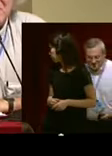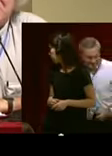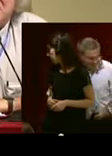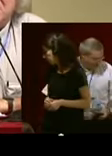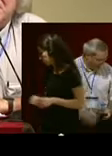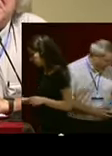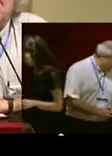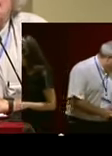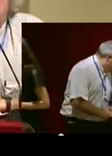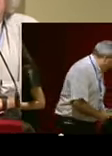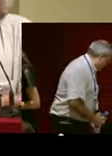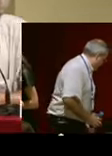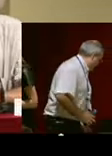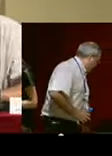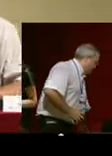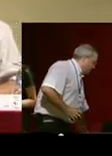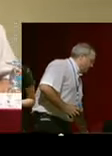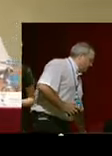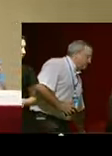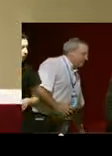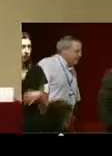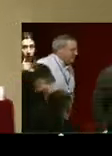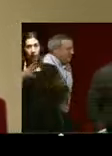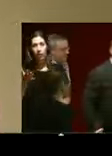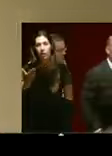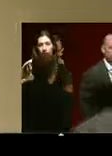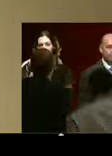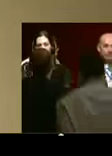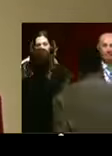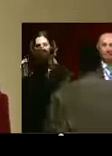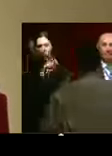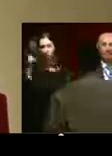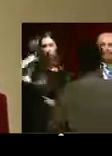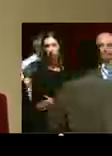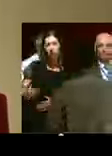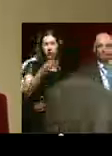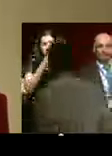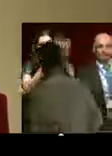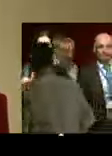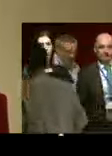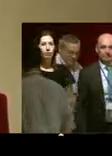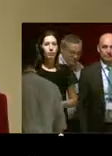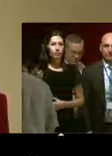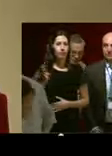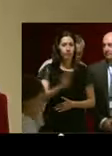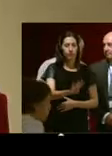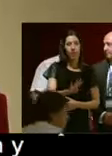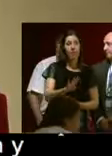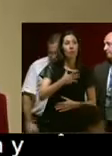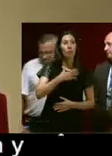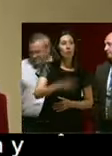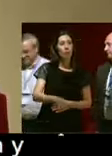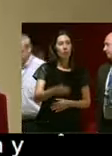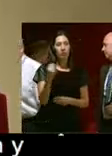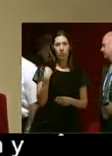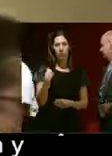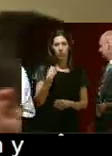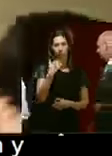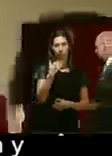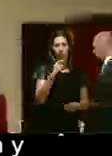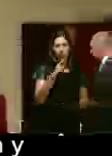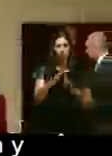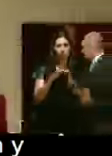Vamos a invitar a los ponentes. We are inviting the different speakers to come close to the table so that they